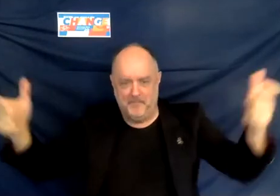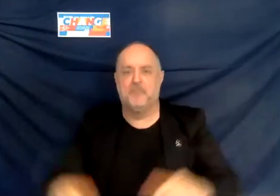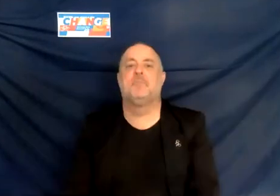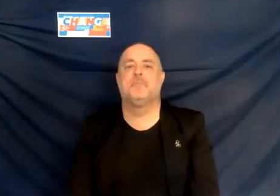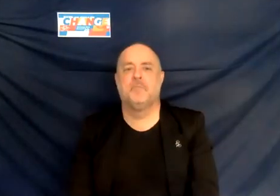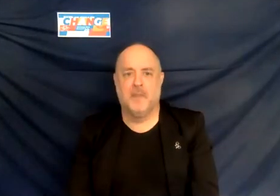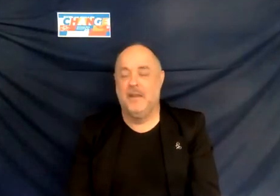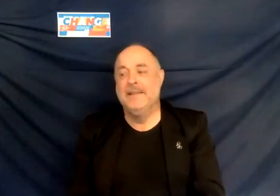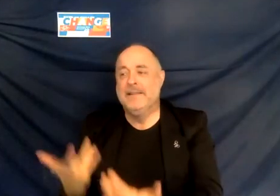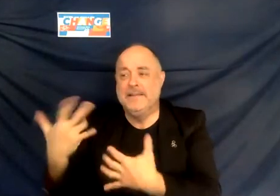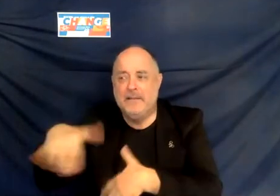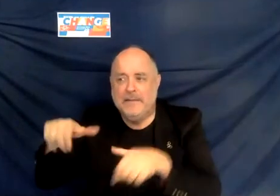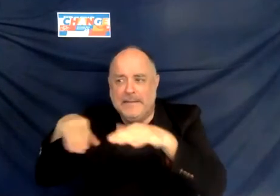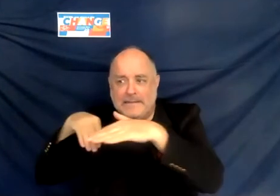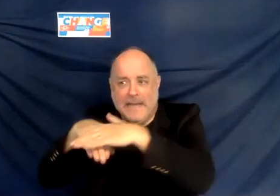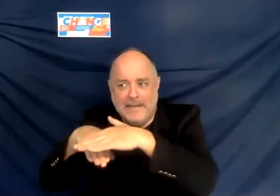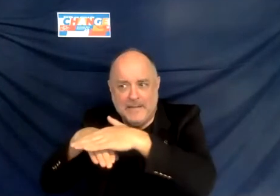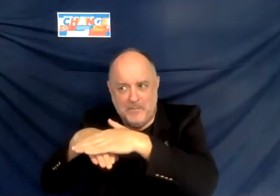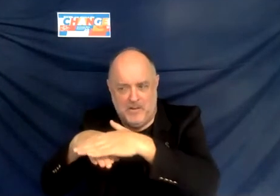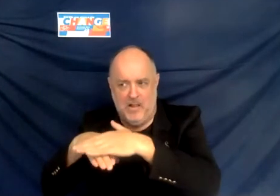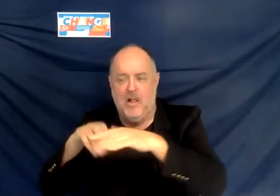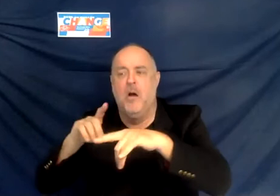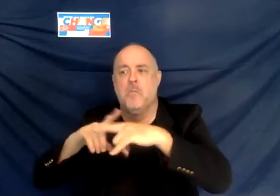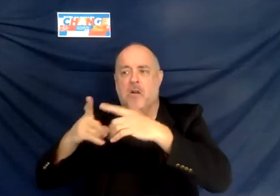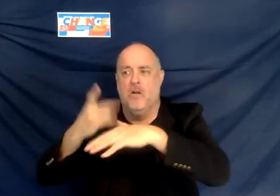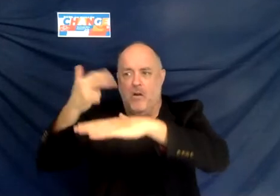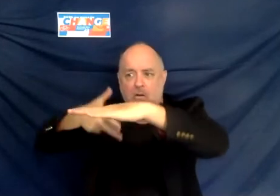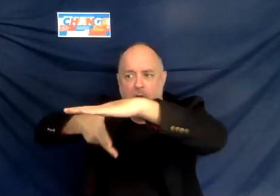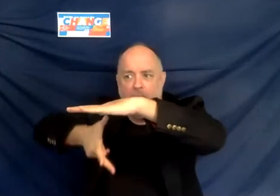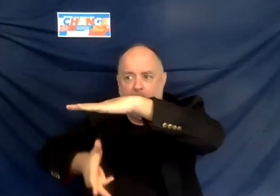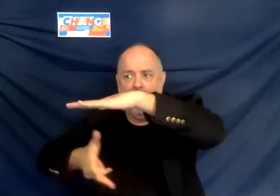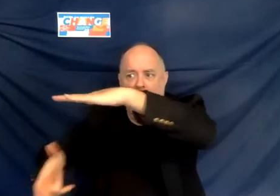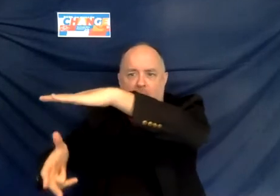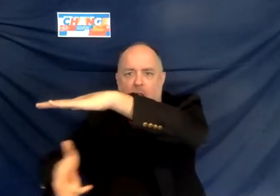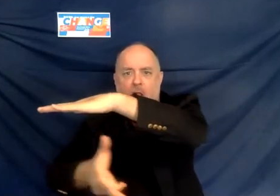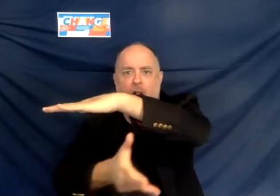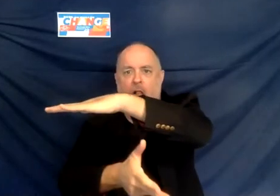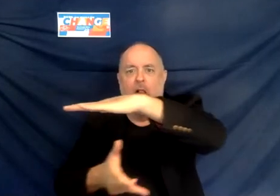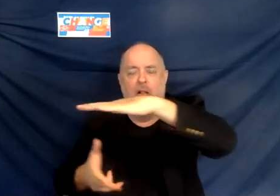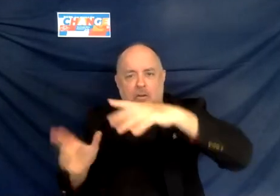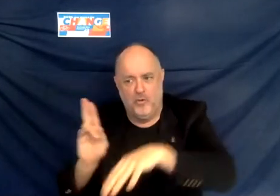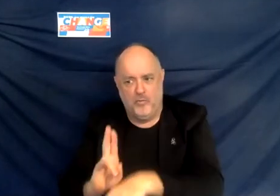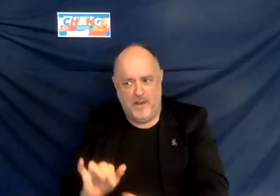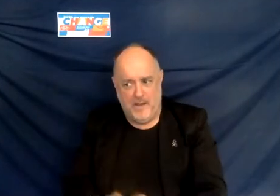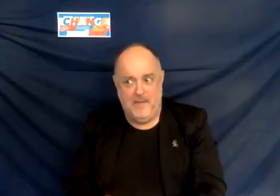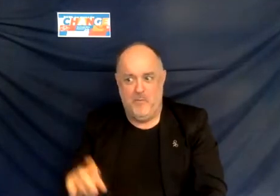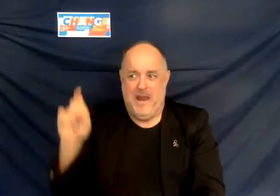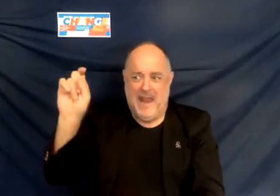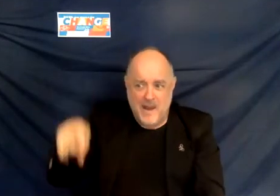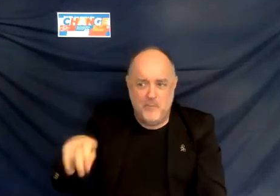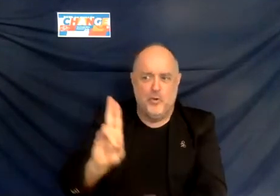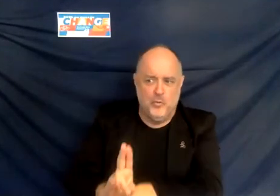by car, but they have multi-story parking lots or underground parking lots on the perimeter of the city that they encourage people to use if you have to drive into the